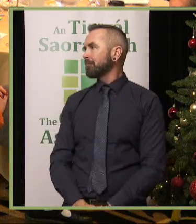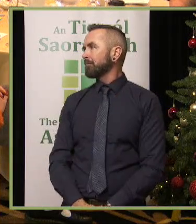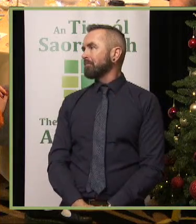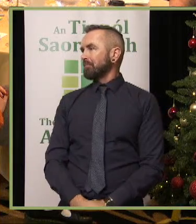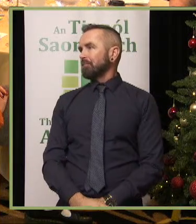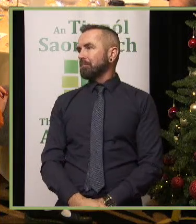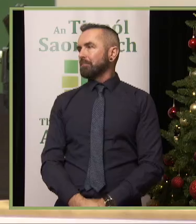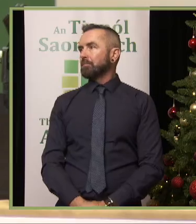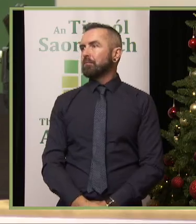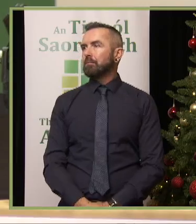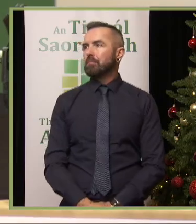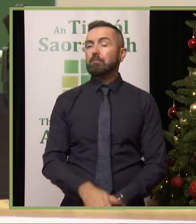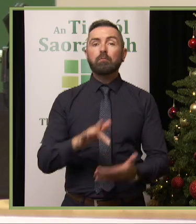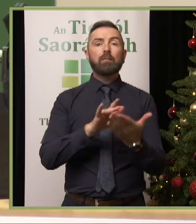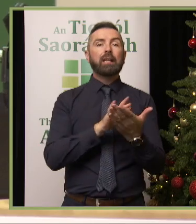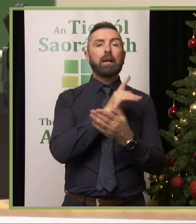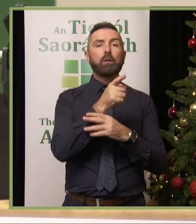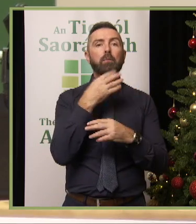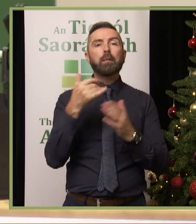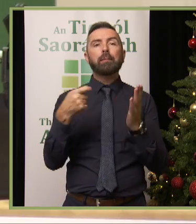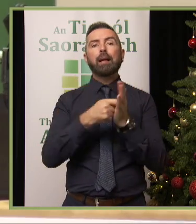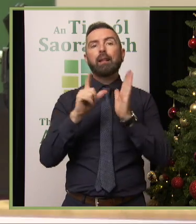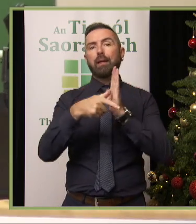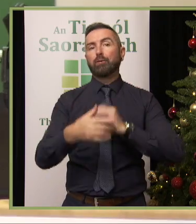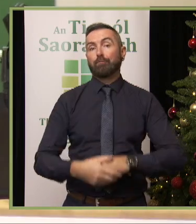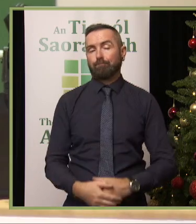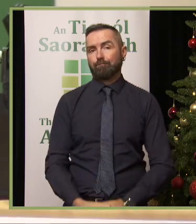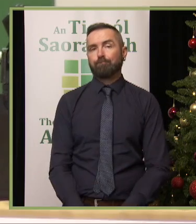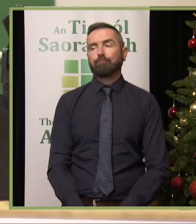Okay, so we'll take it out here, but we may put it back in somewhere else.